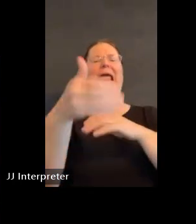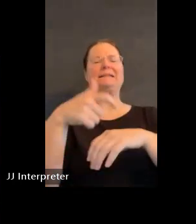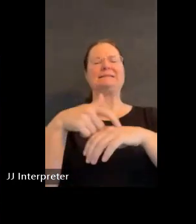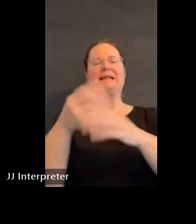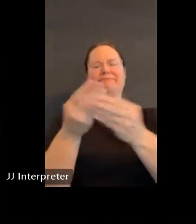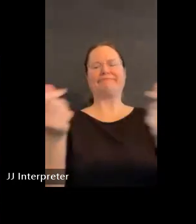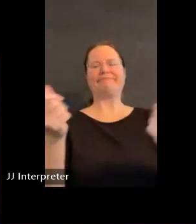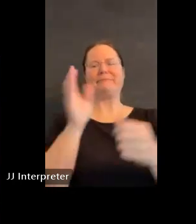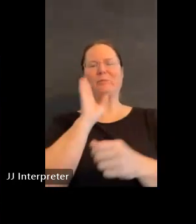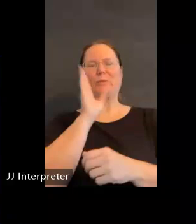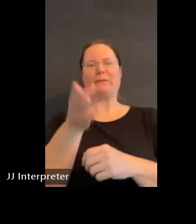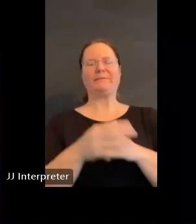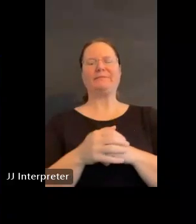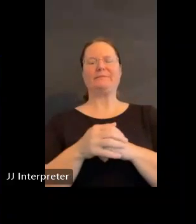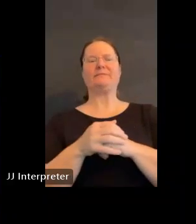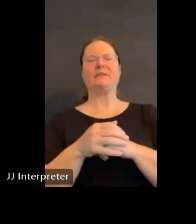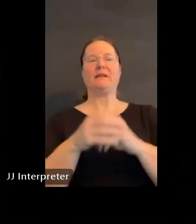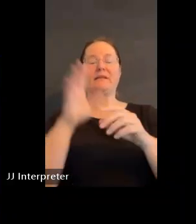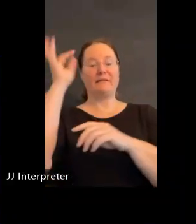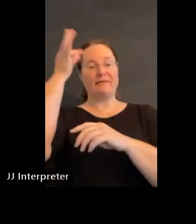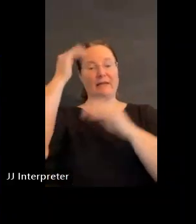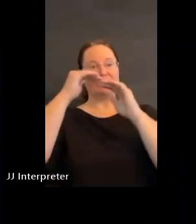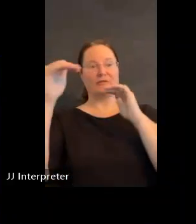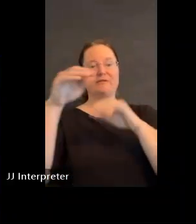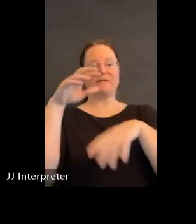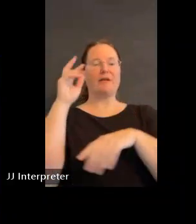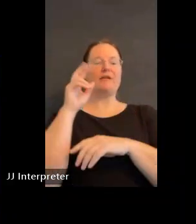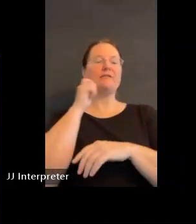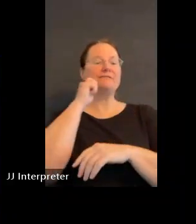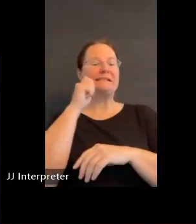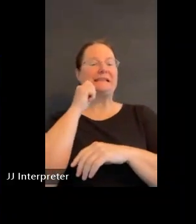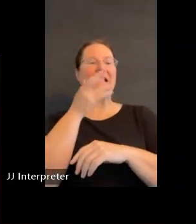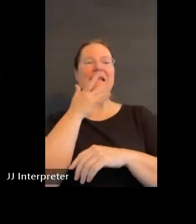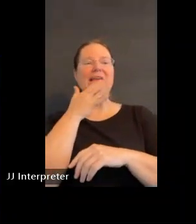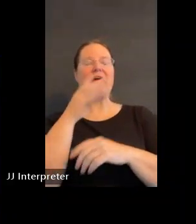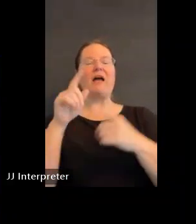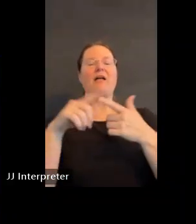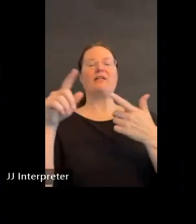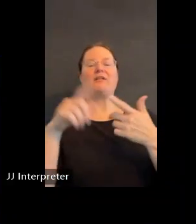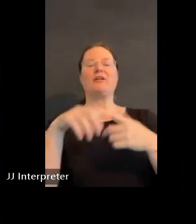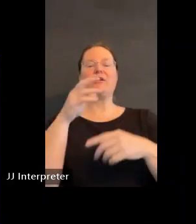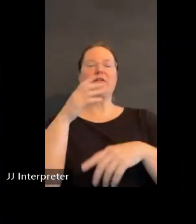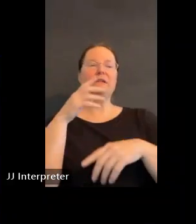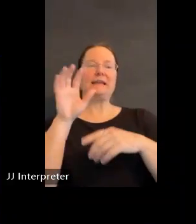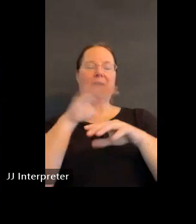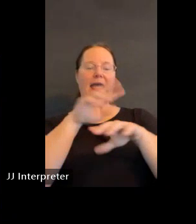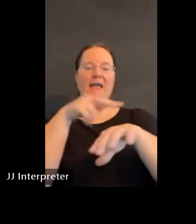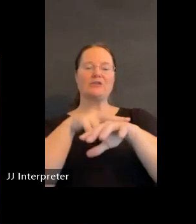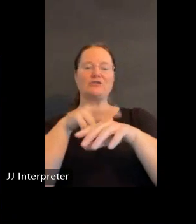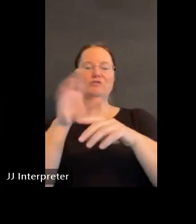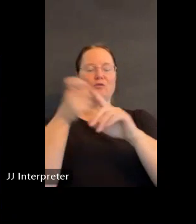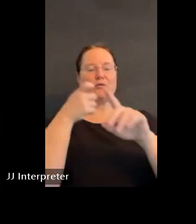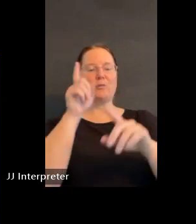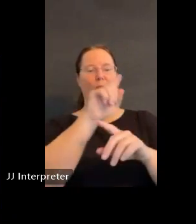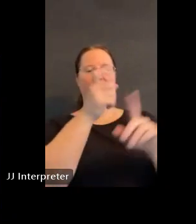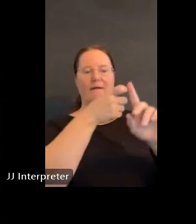level, we've got race, color, national origin, familial status, religion, sex, and